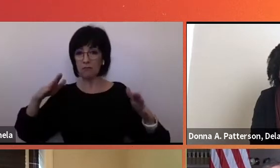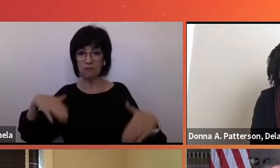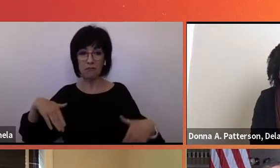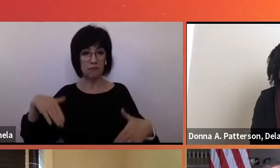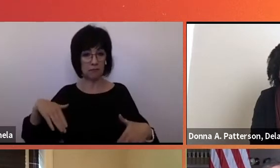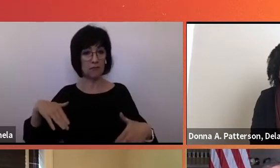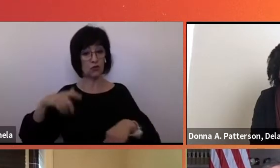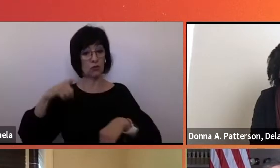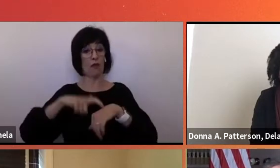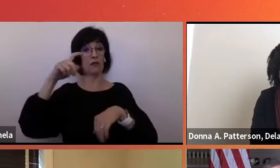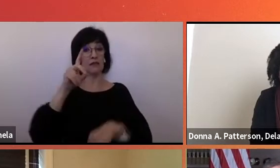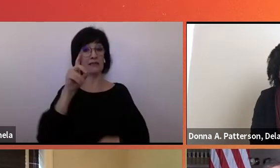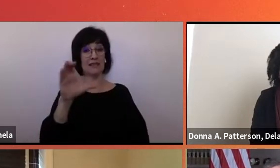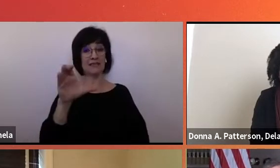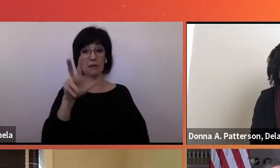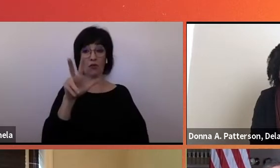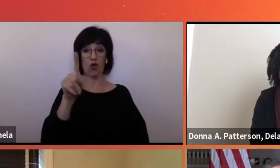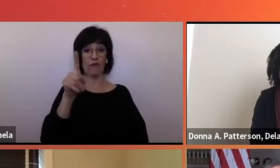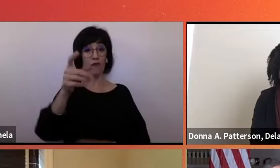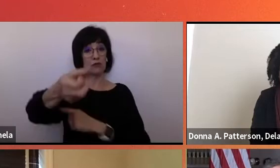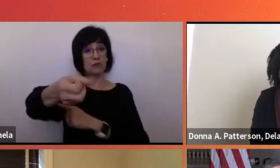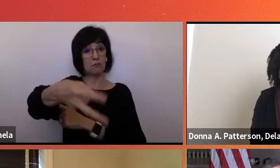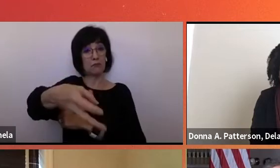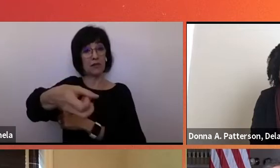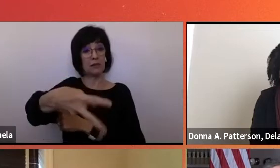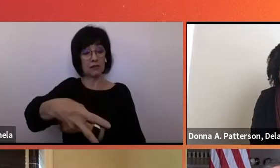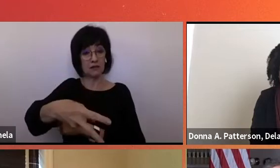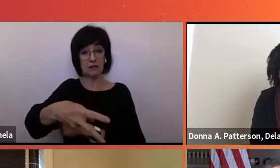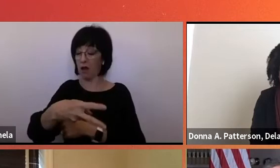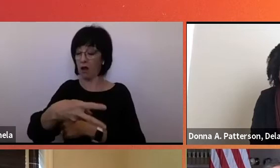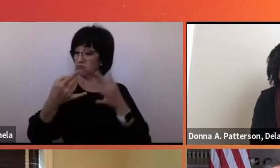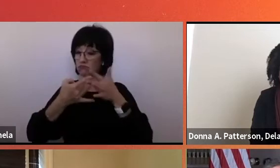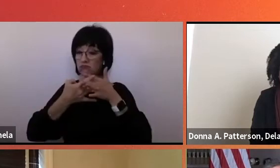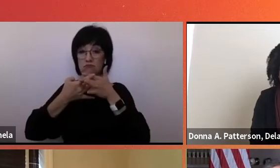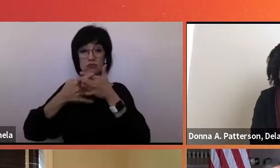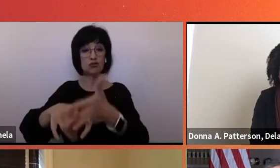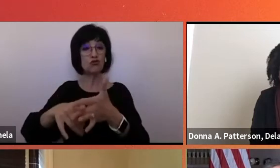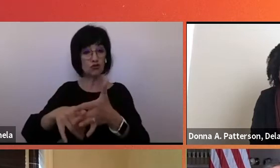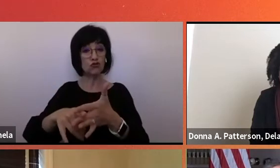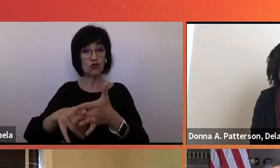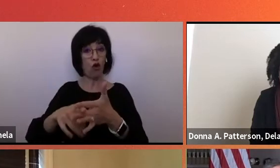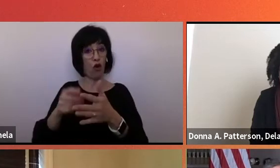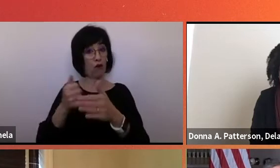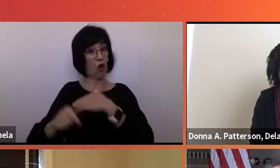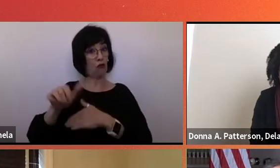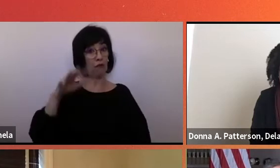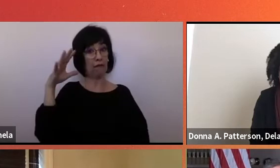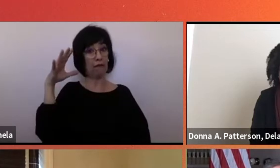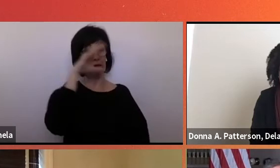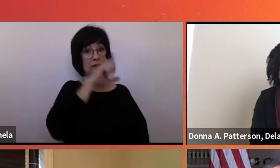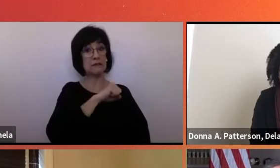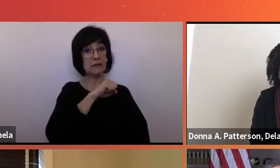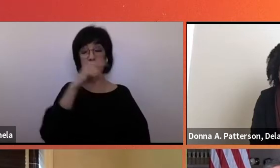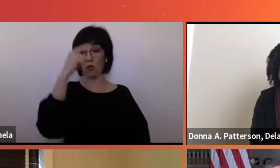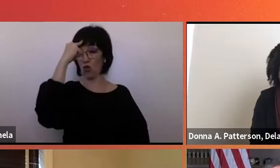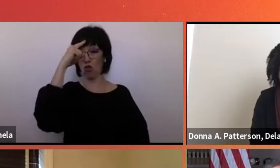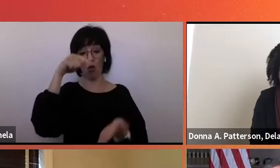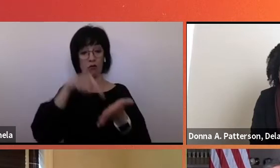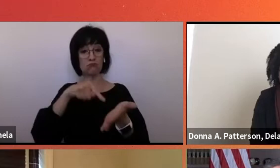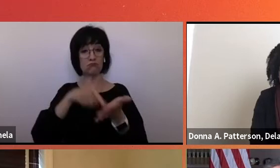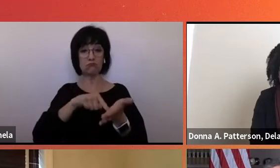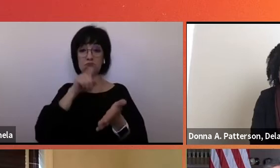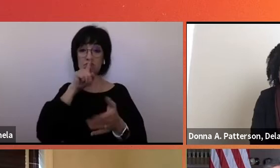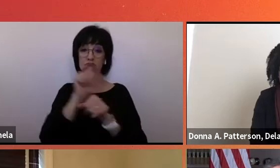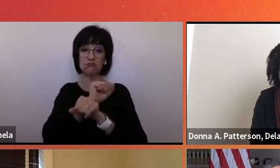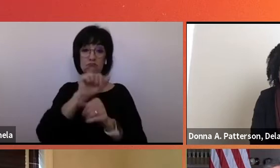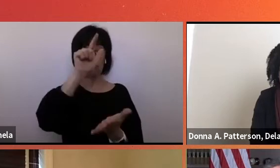December 31st at midnight, it went into effect under the assumption, again, that it was the law of the land. And one of the